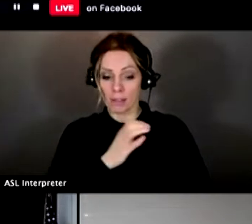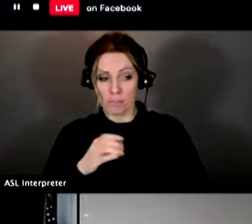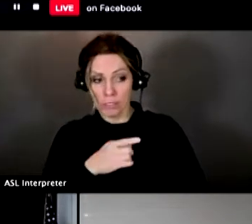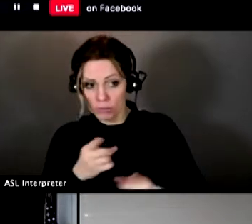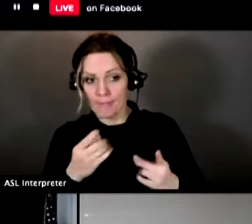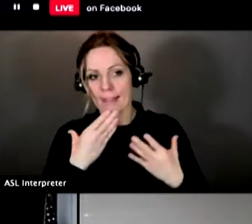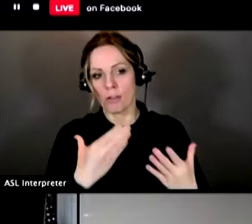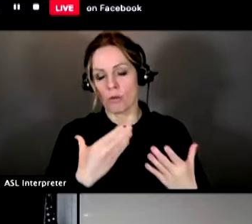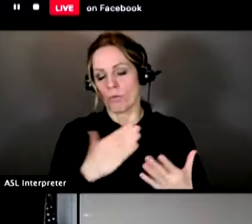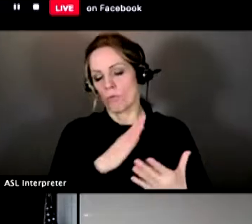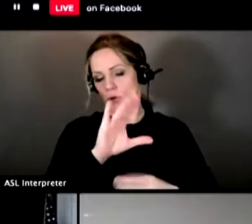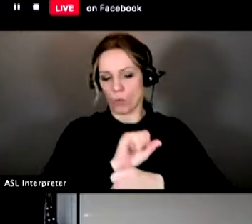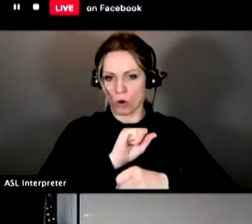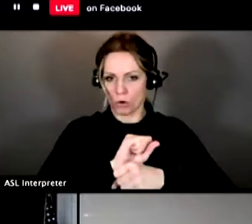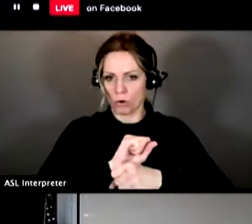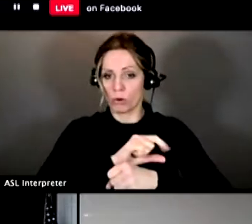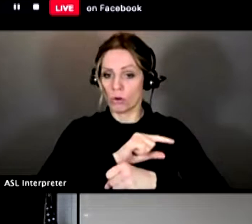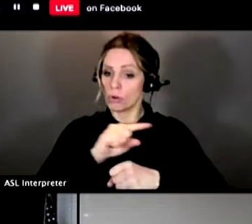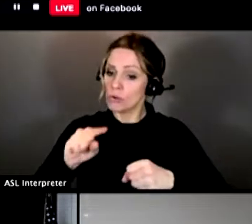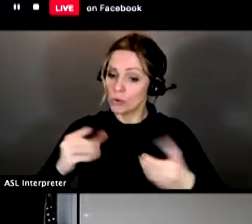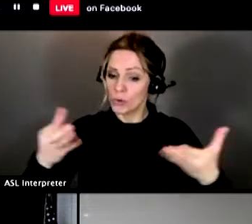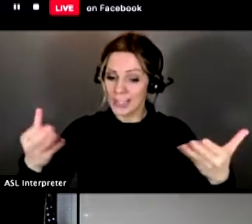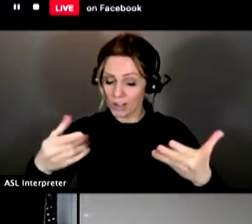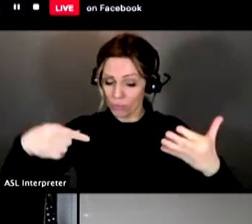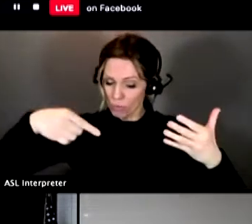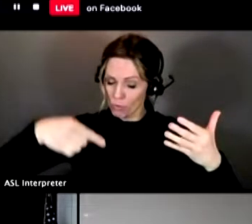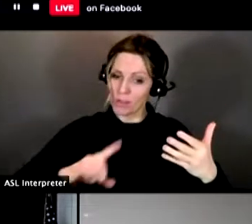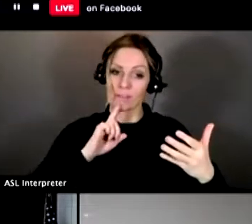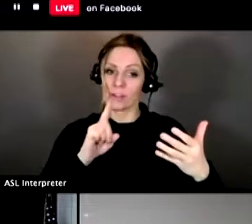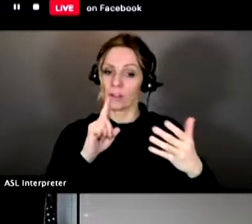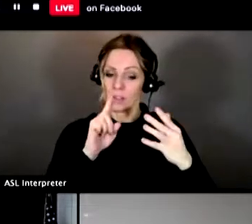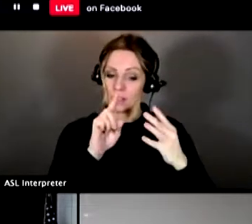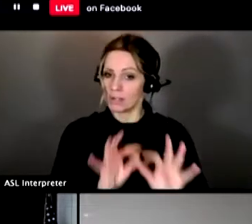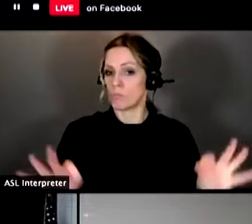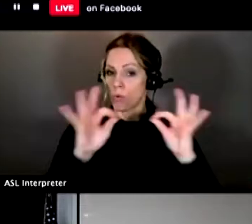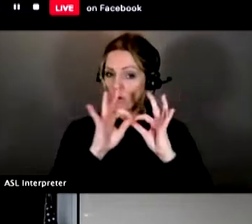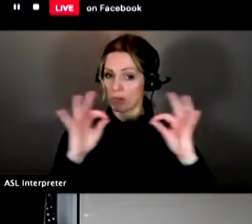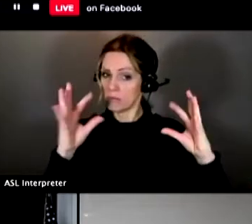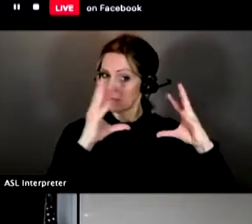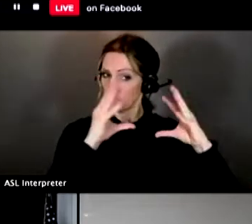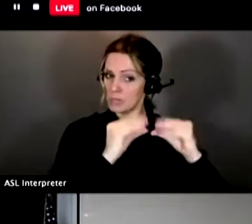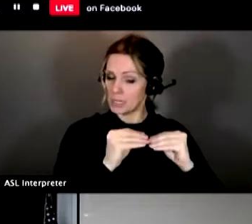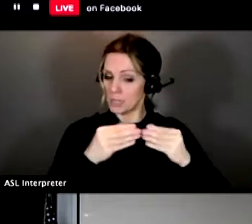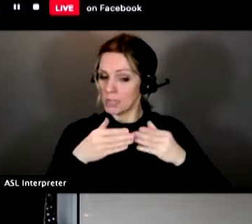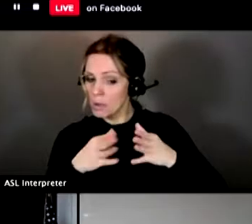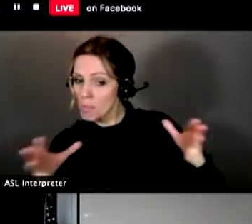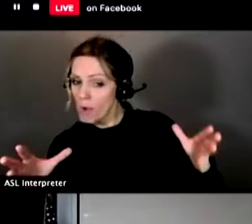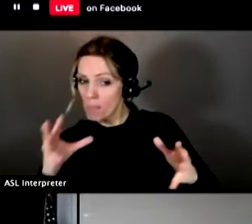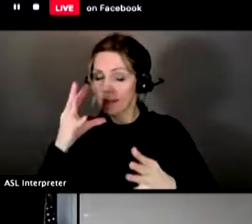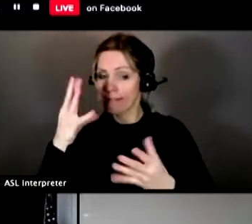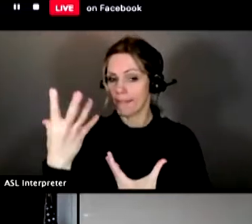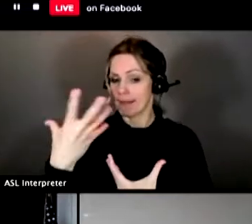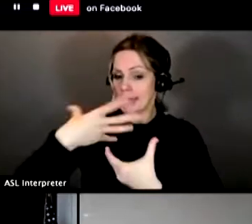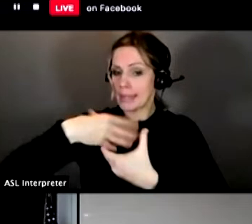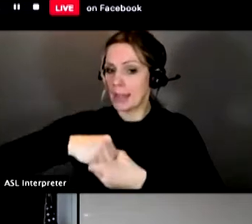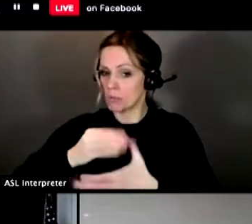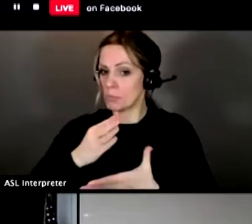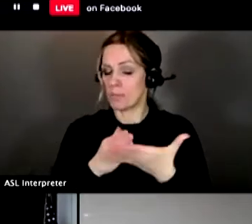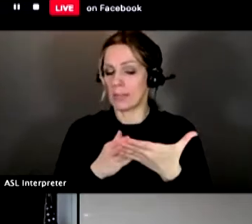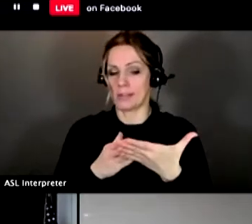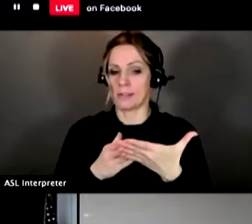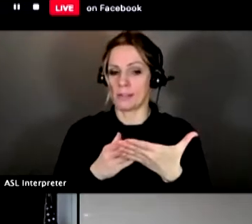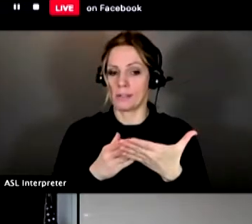and for hosting this very important public engagement piece of what we're, the work that you